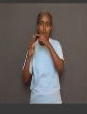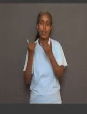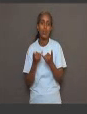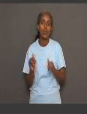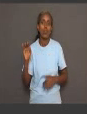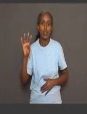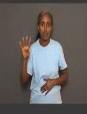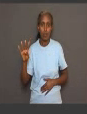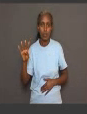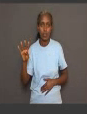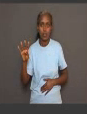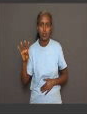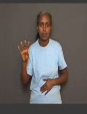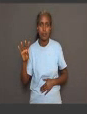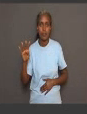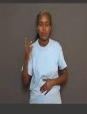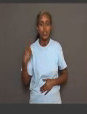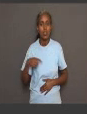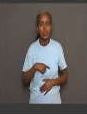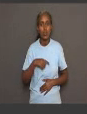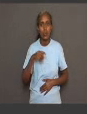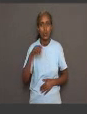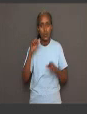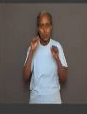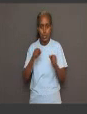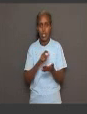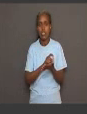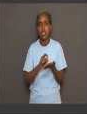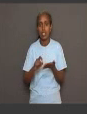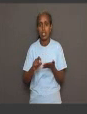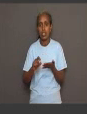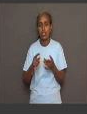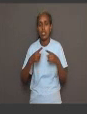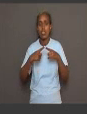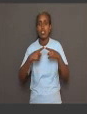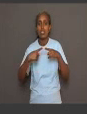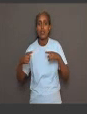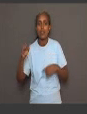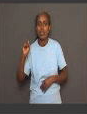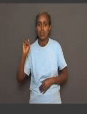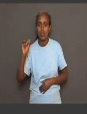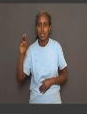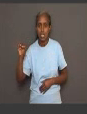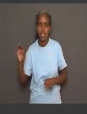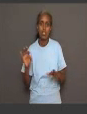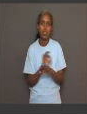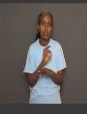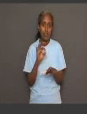over 4, we can write it as the inverse sine